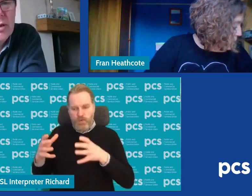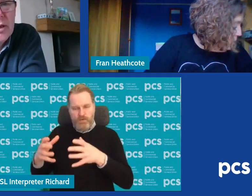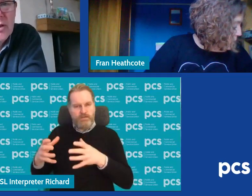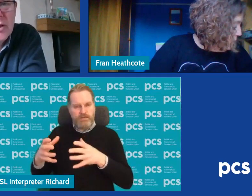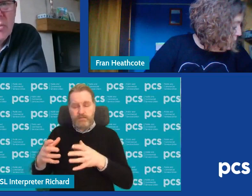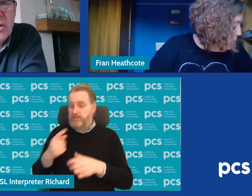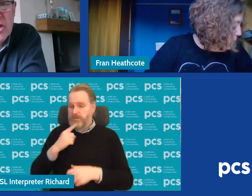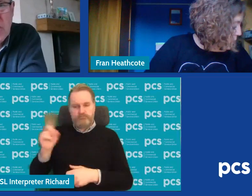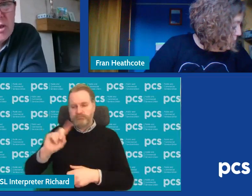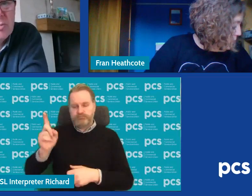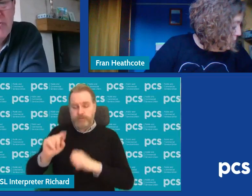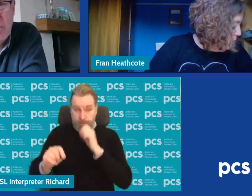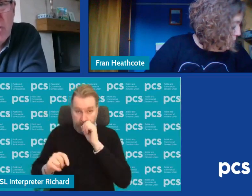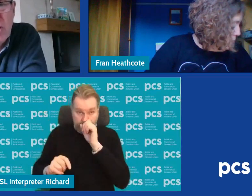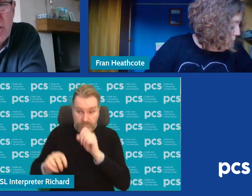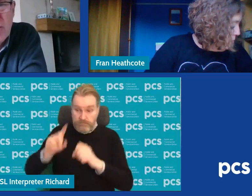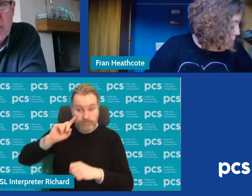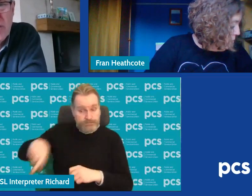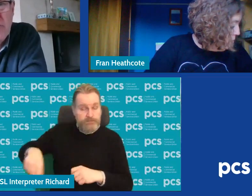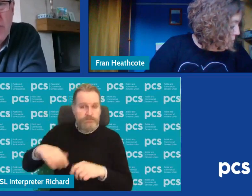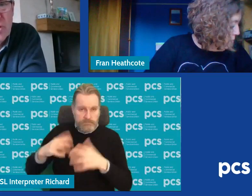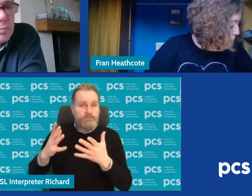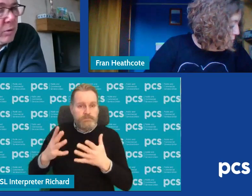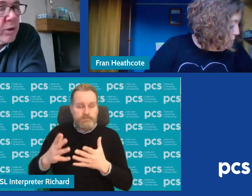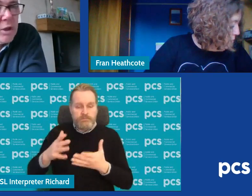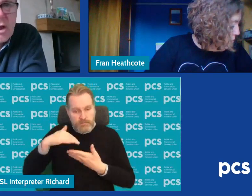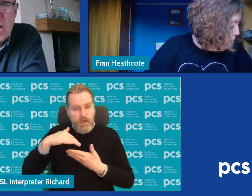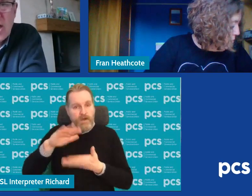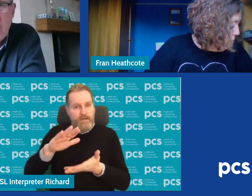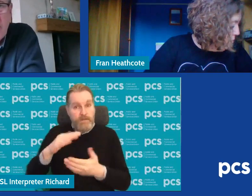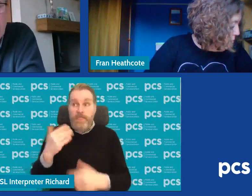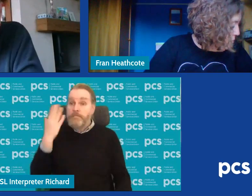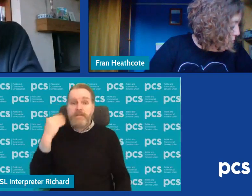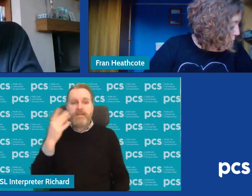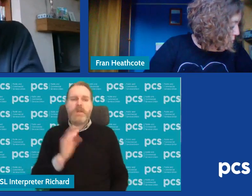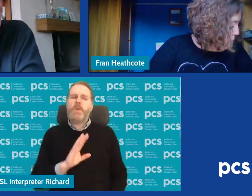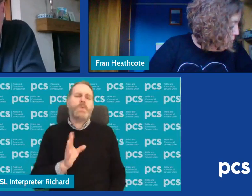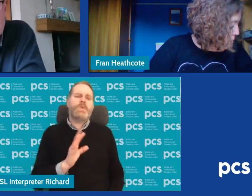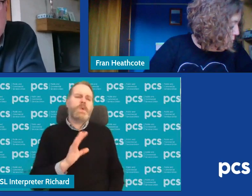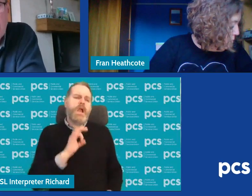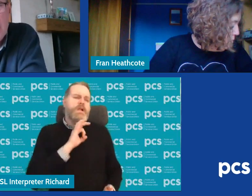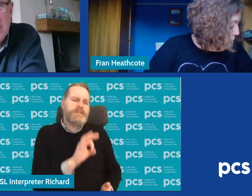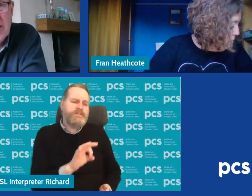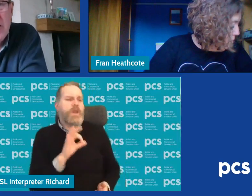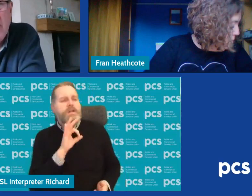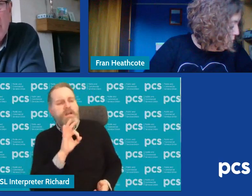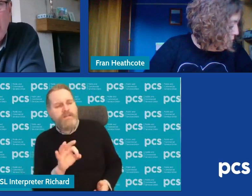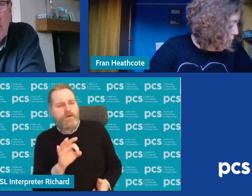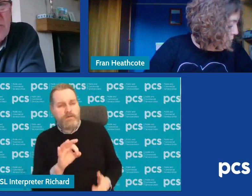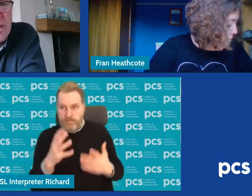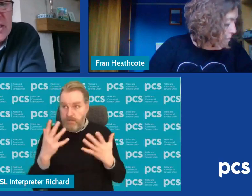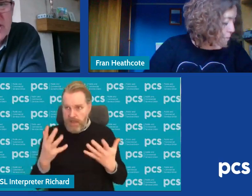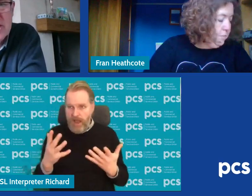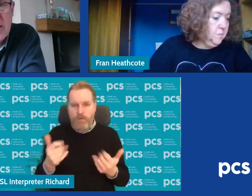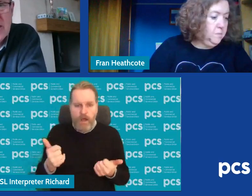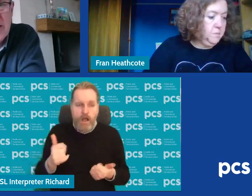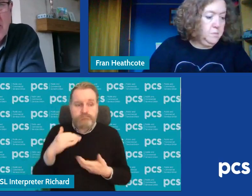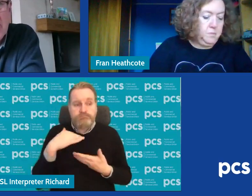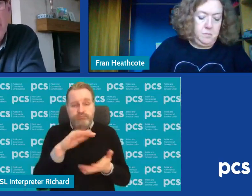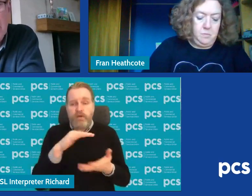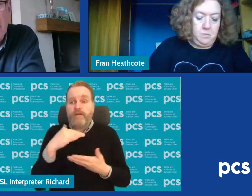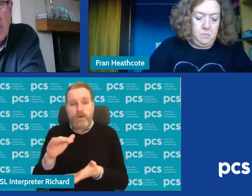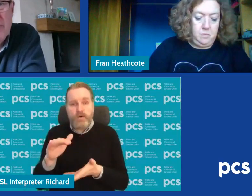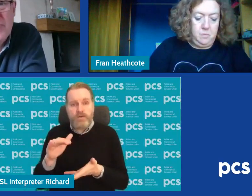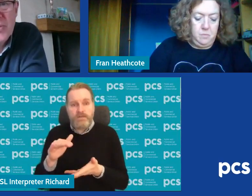more than what they told us before was unaffordable. And I have no doubt they're going to have to do the same with us again. So whatever a minister is saying